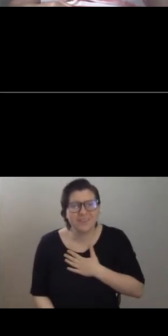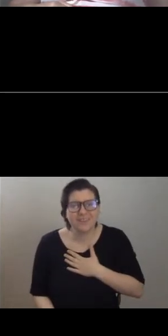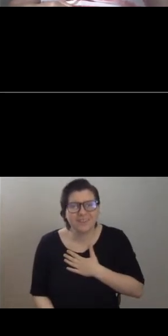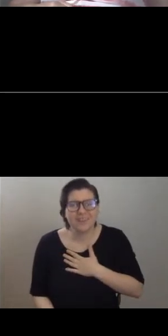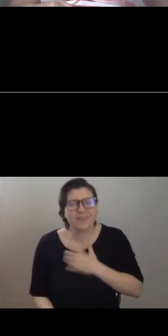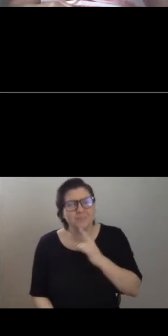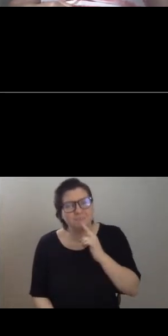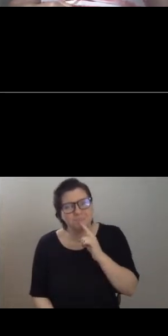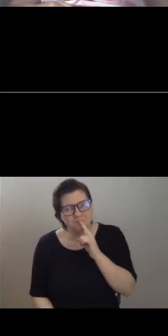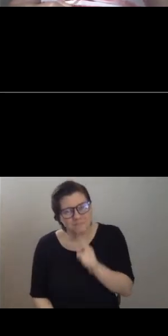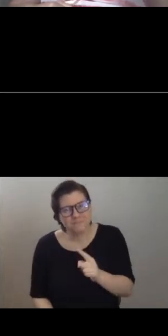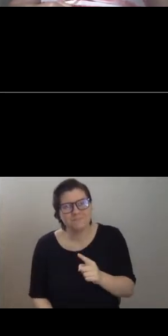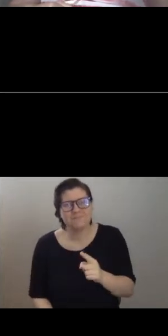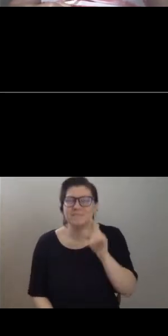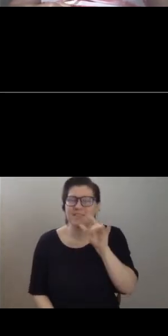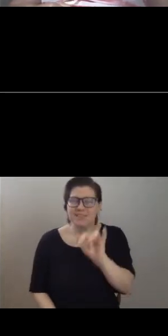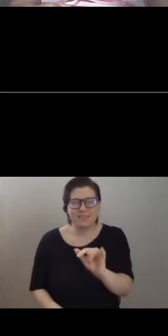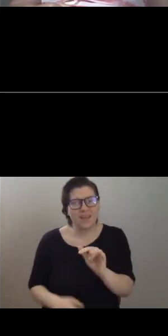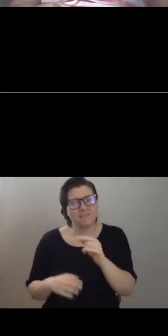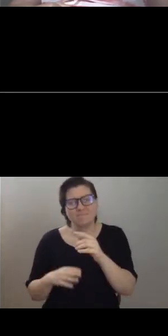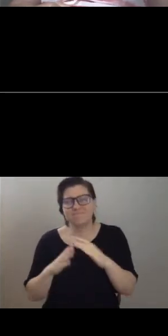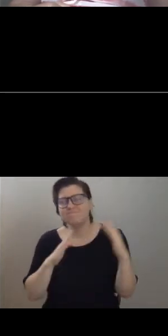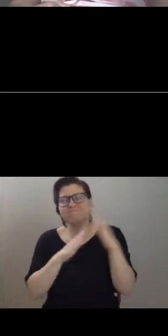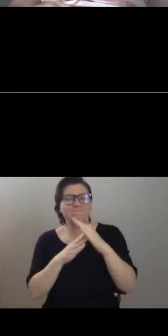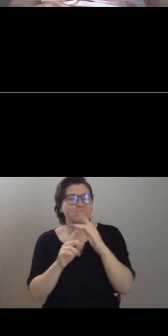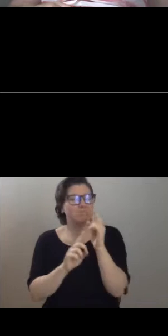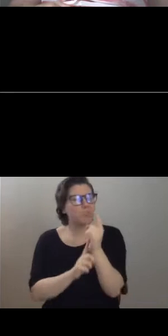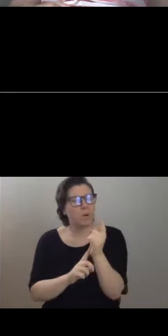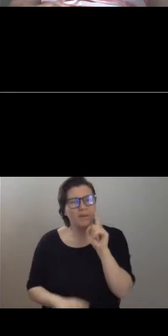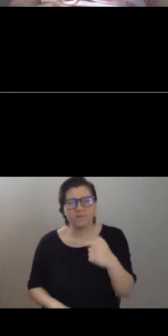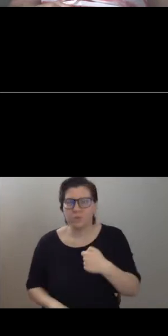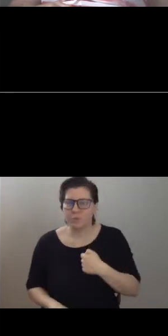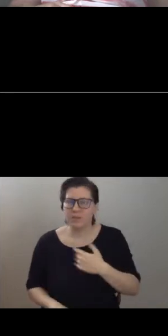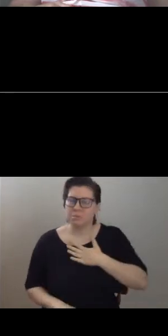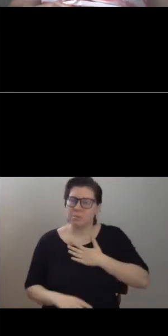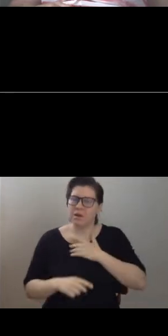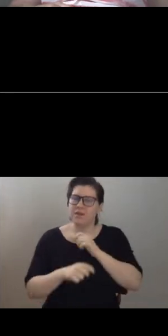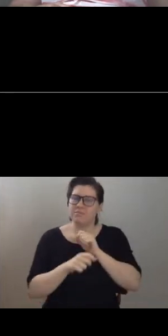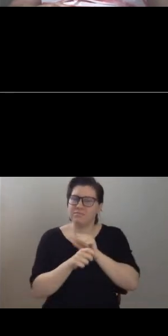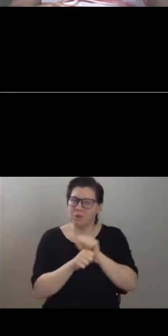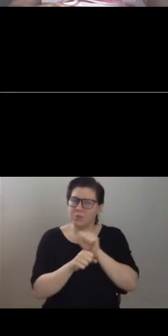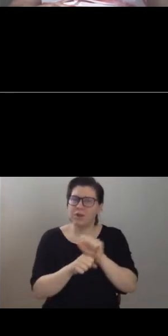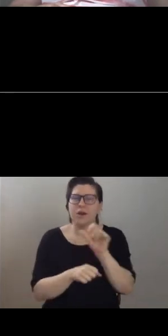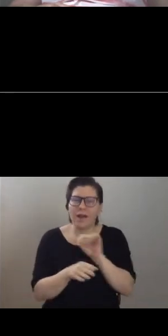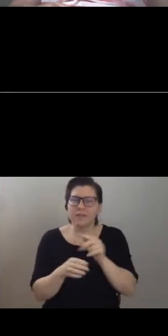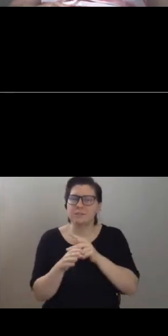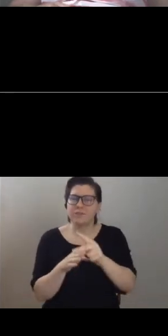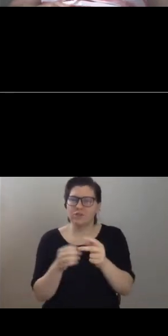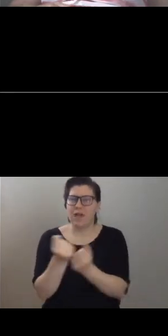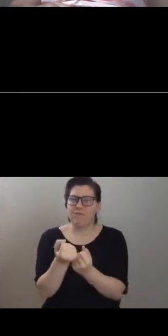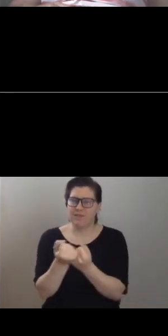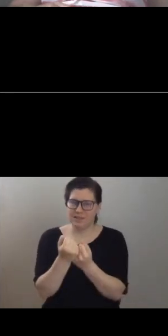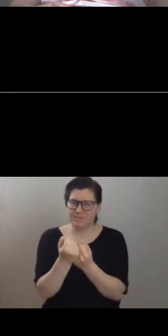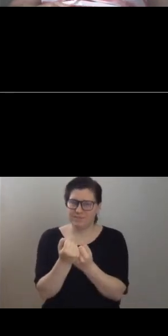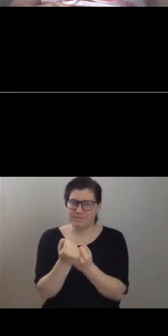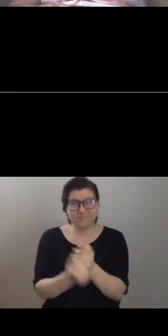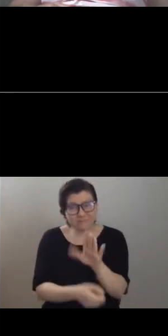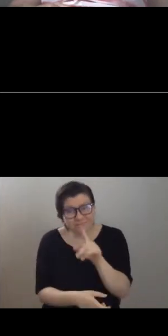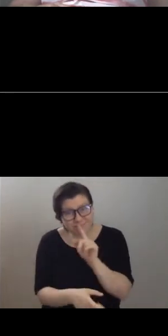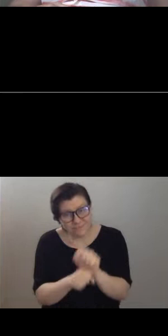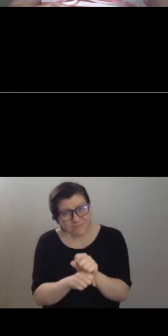a highlight for me in my career as a professional advocate. Isn't one of the greatest things we can do